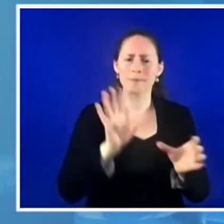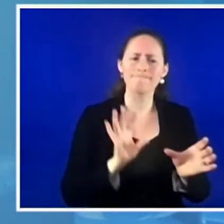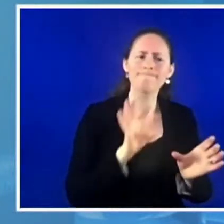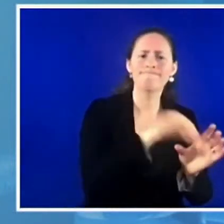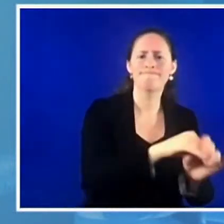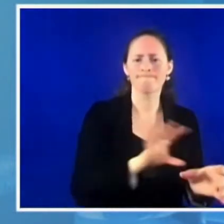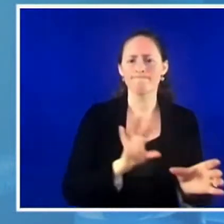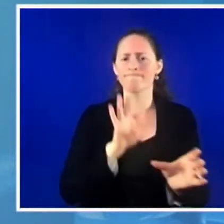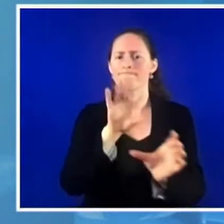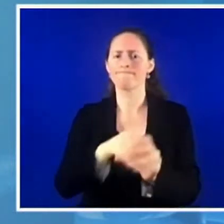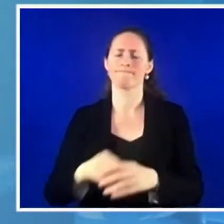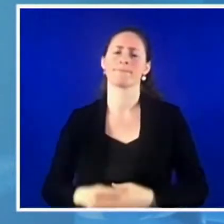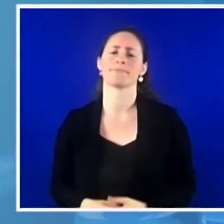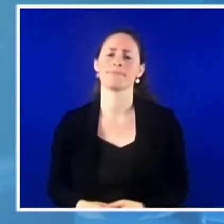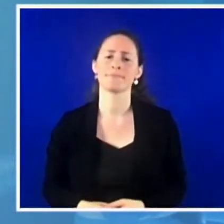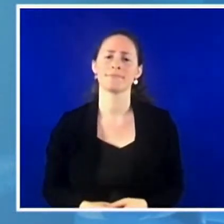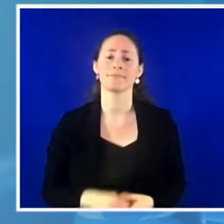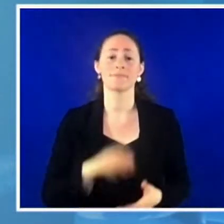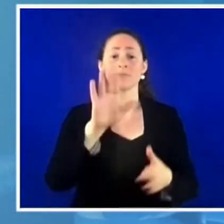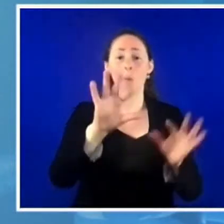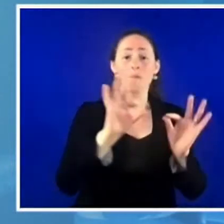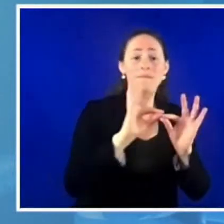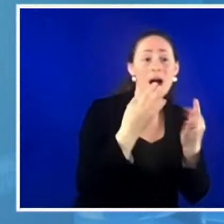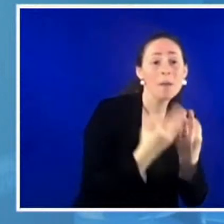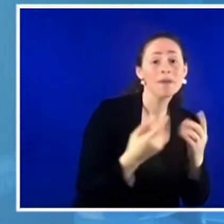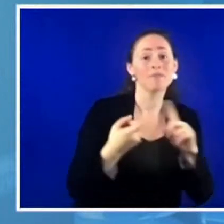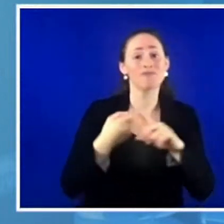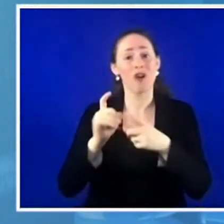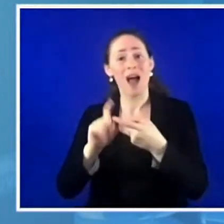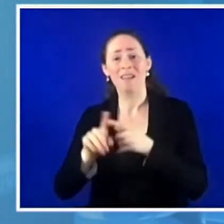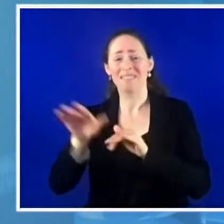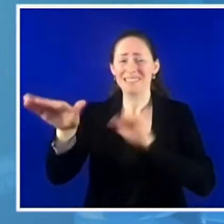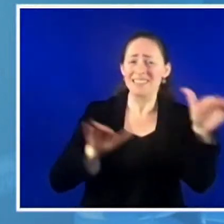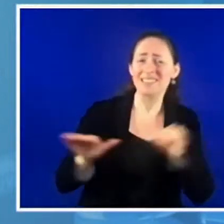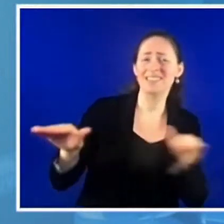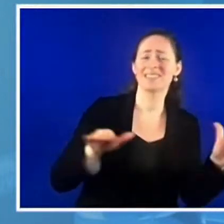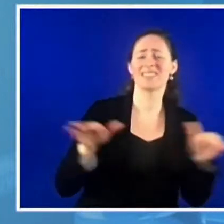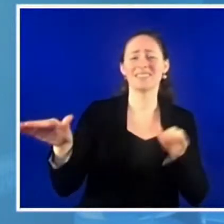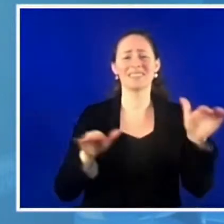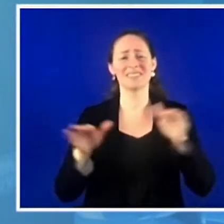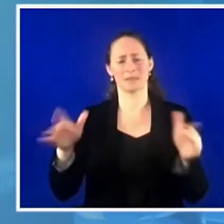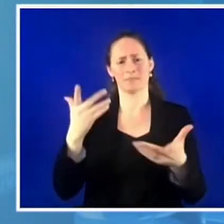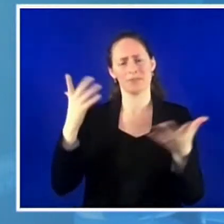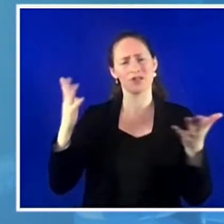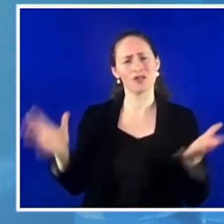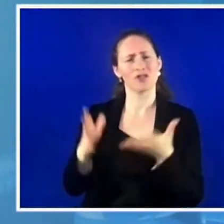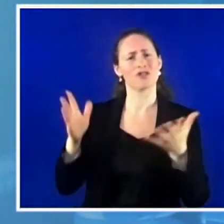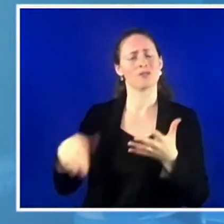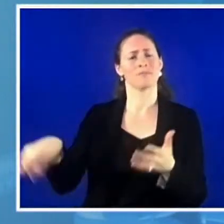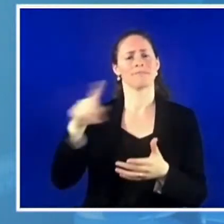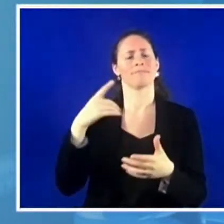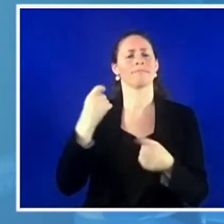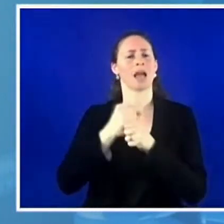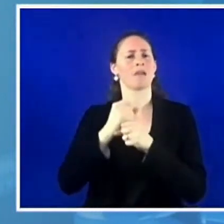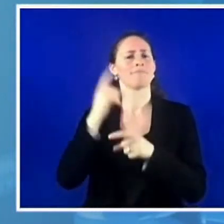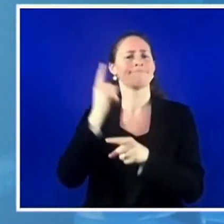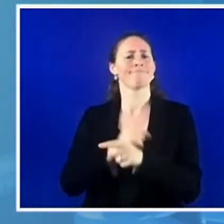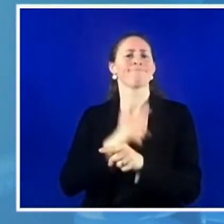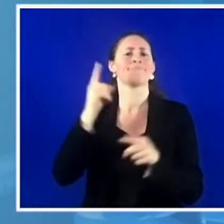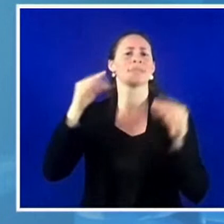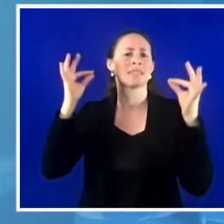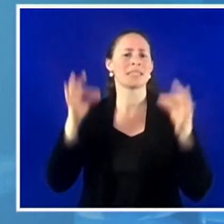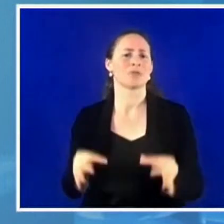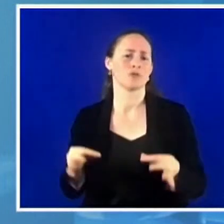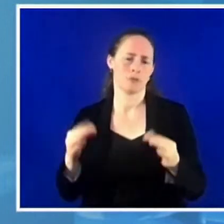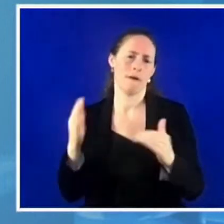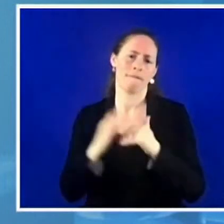empower people to make decisions that they feel comfortable with. So today, we're here to talk about all of that and more, to start a conversation,